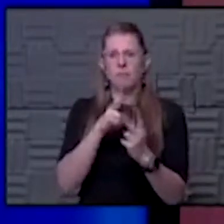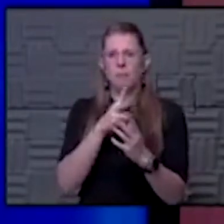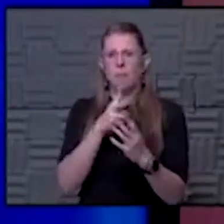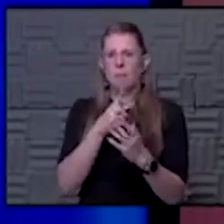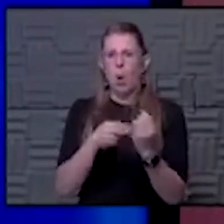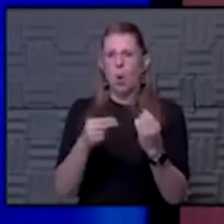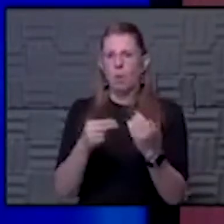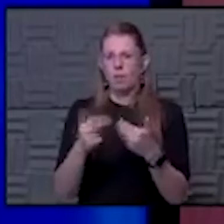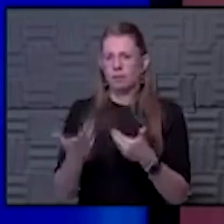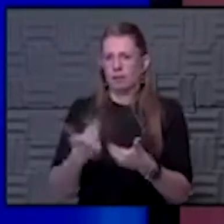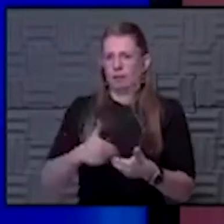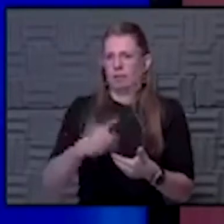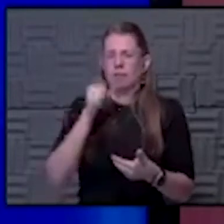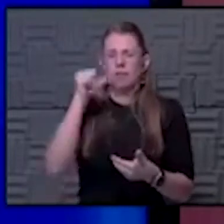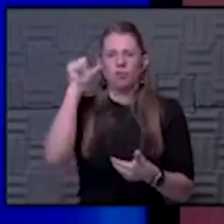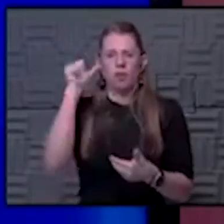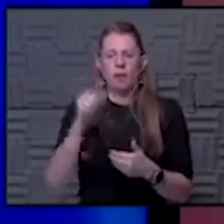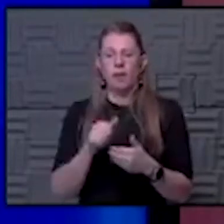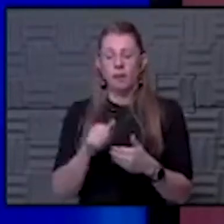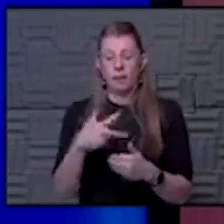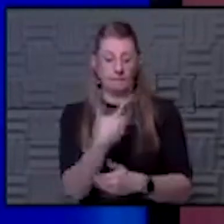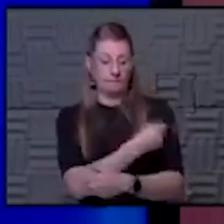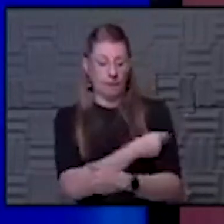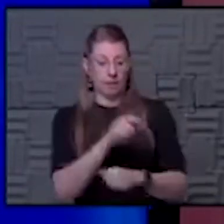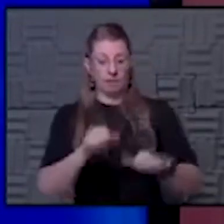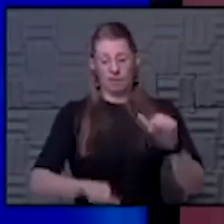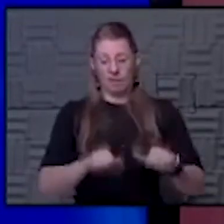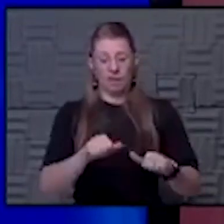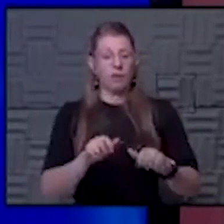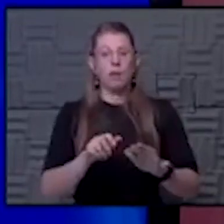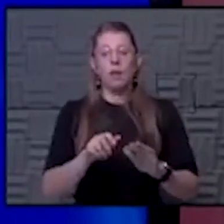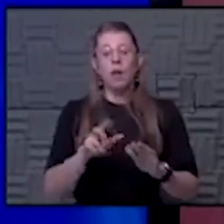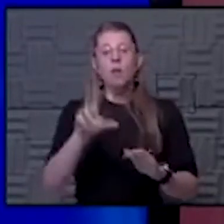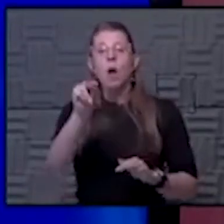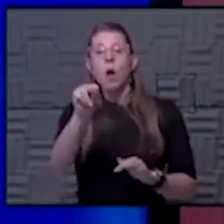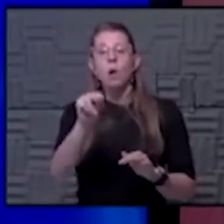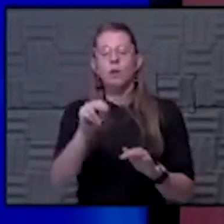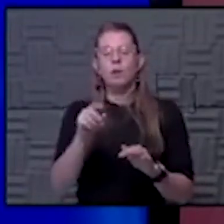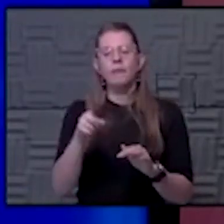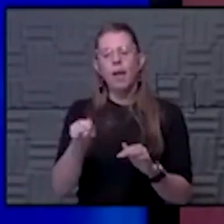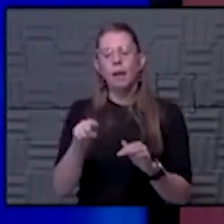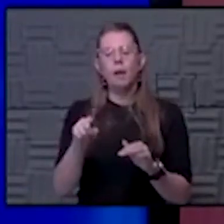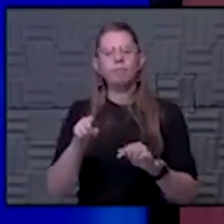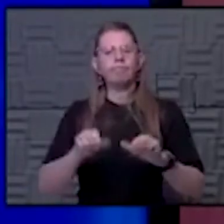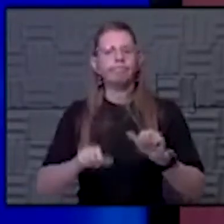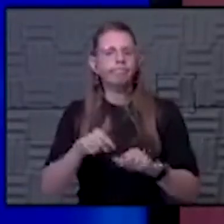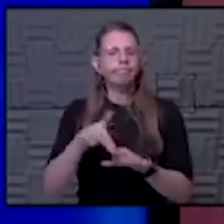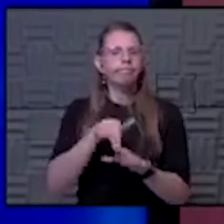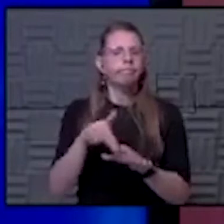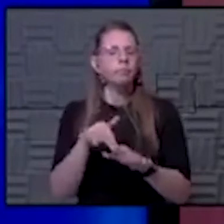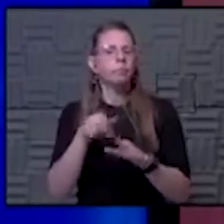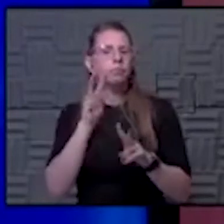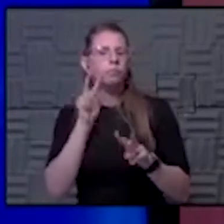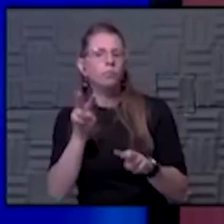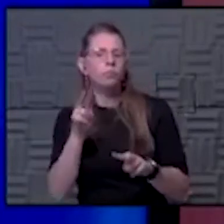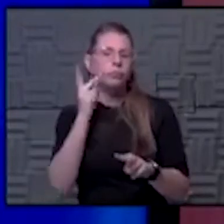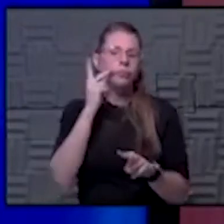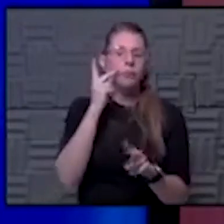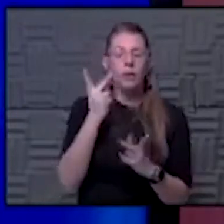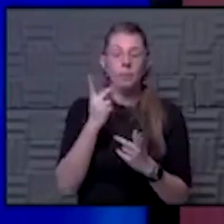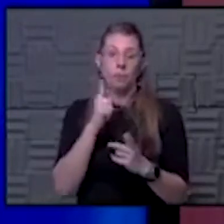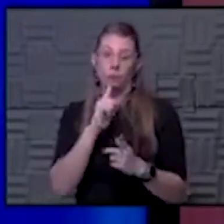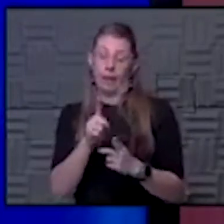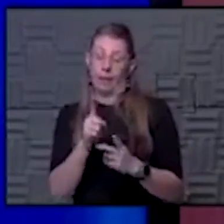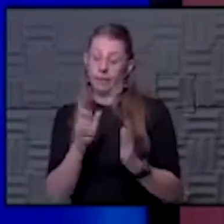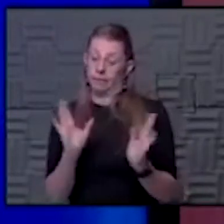that really, with the vaccine hesitant people, they're not saying no, they're just saying, I want to wait and see. And in fairness to people, you've only been able to start really